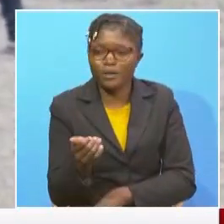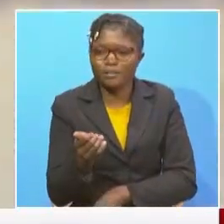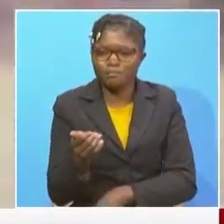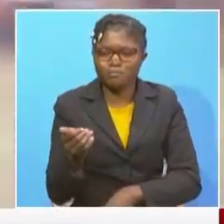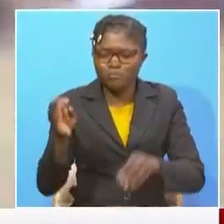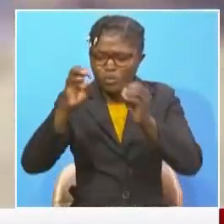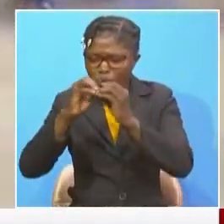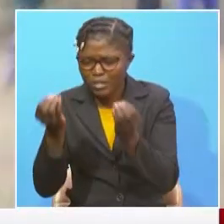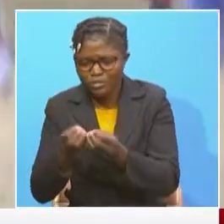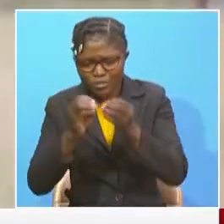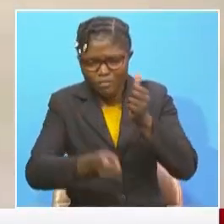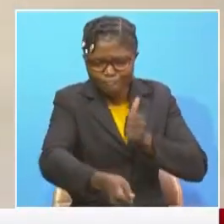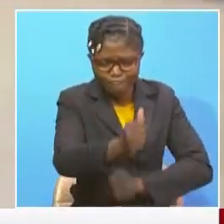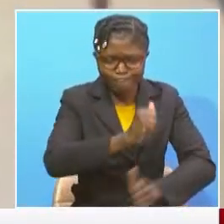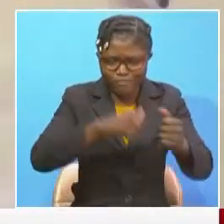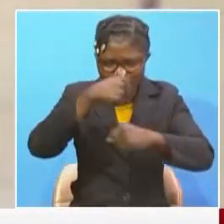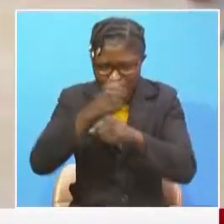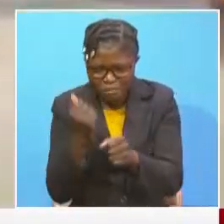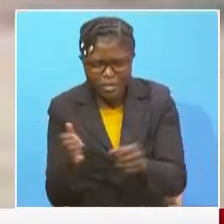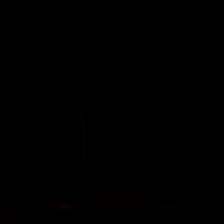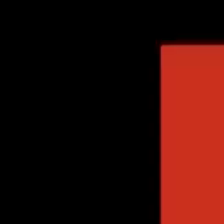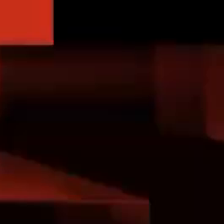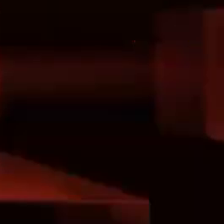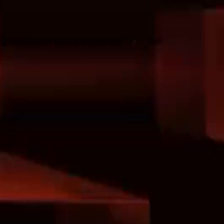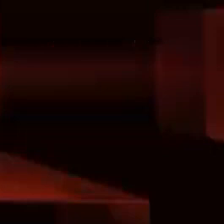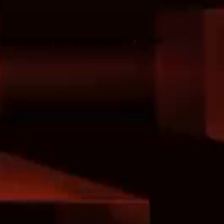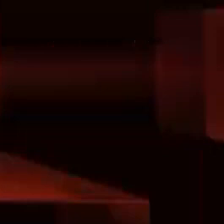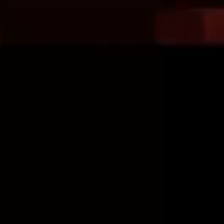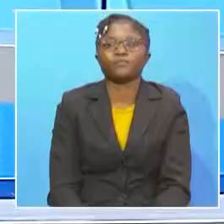training programs in rural areas.